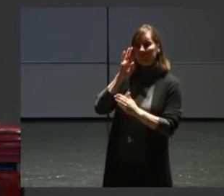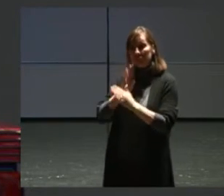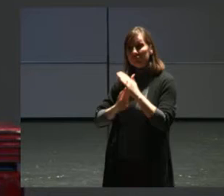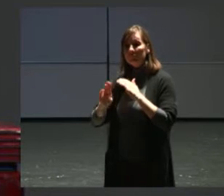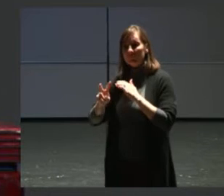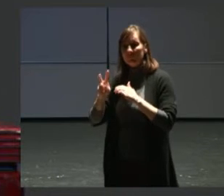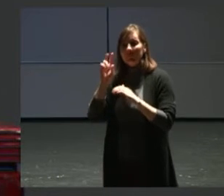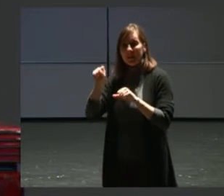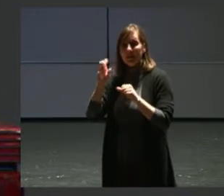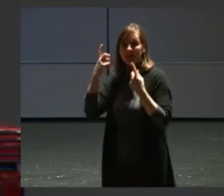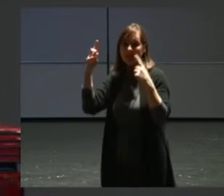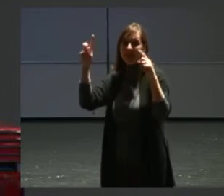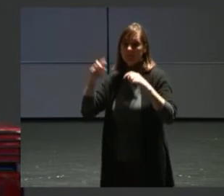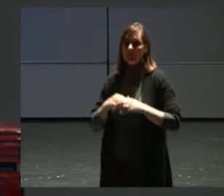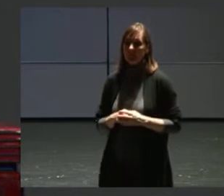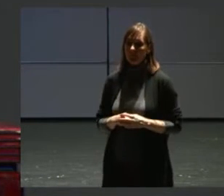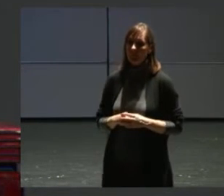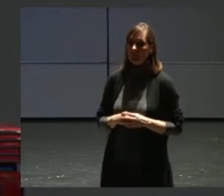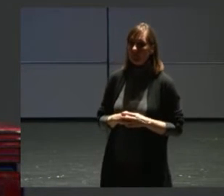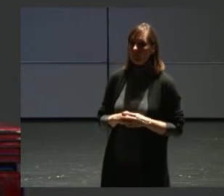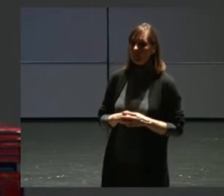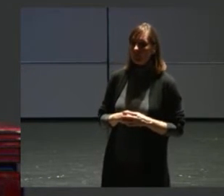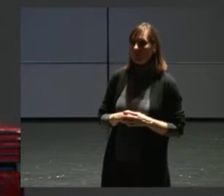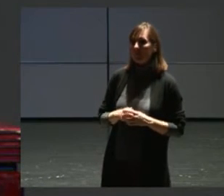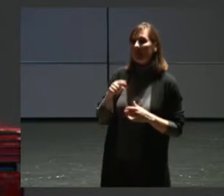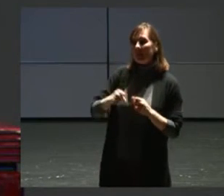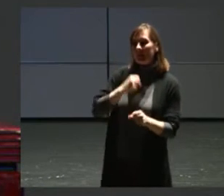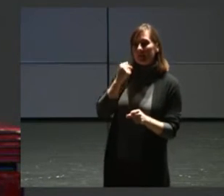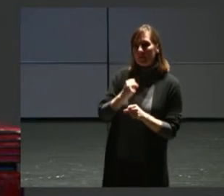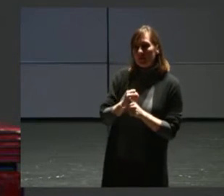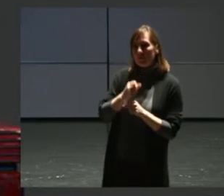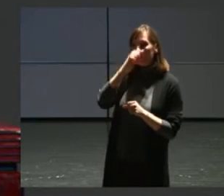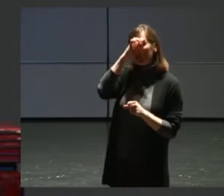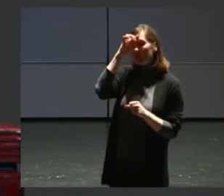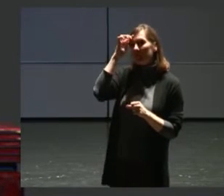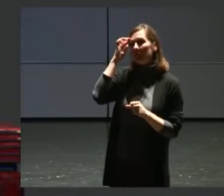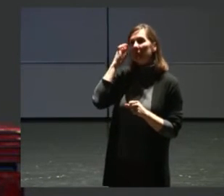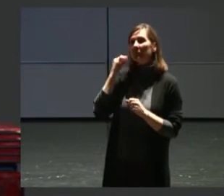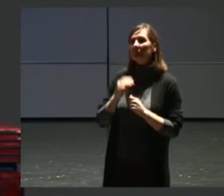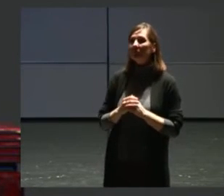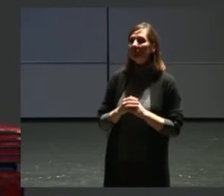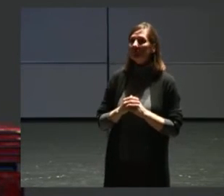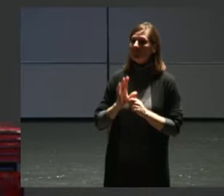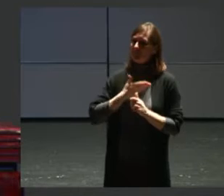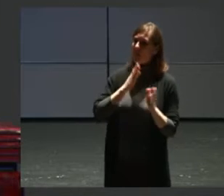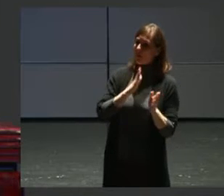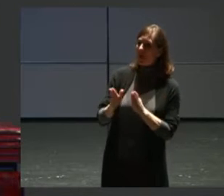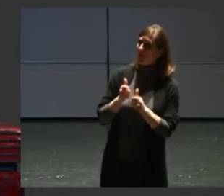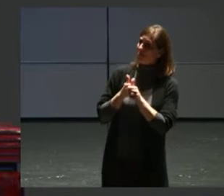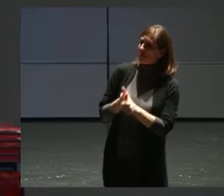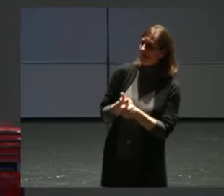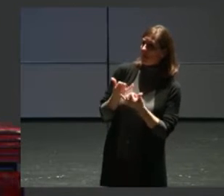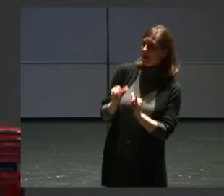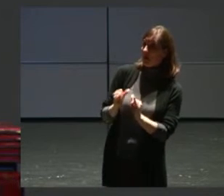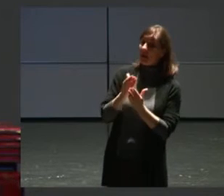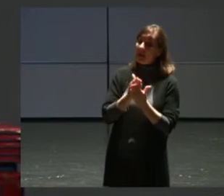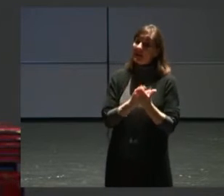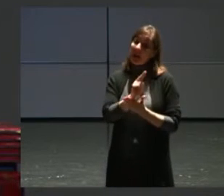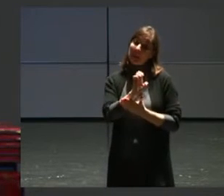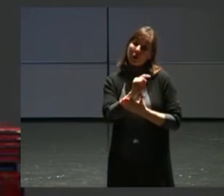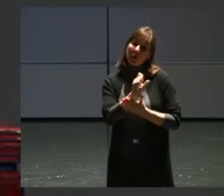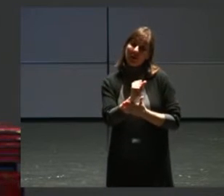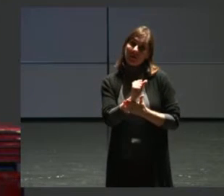are on track through this year, and some units are ahead of others, but we'll continue to focus